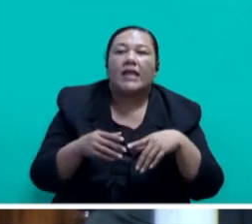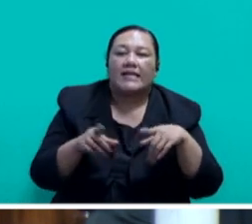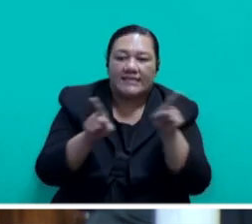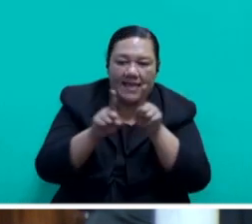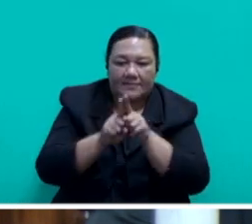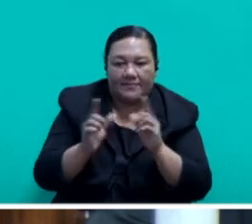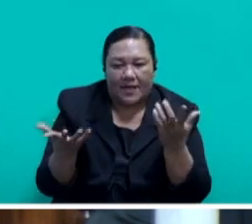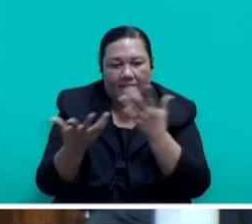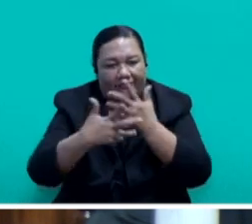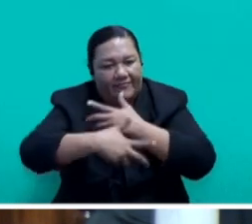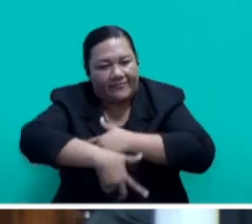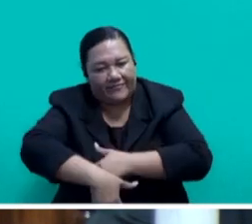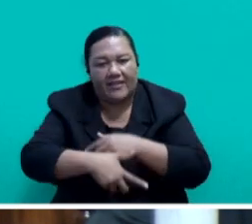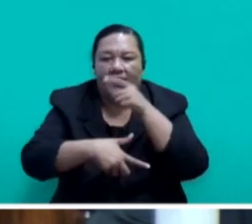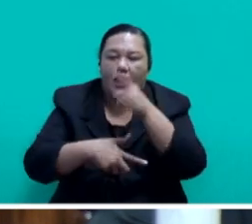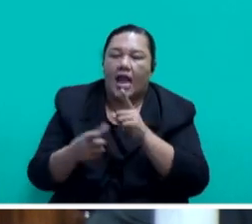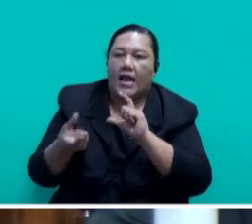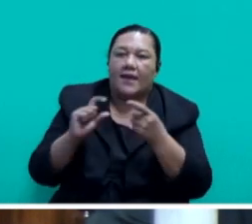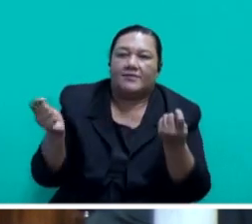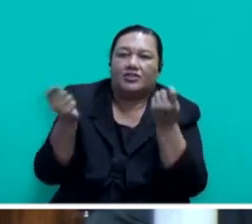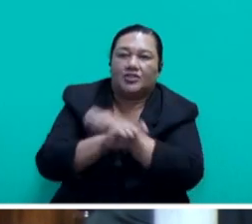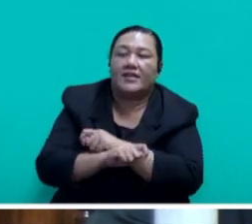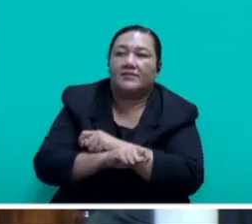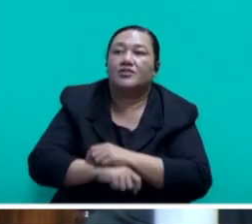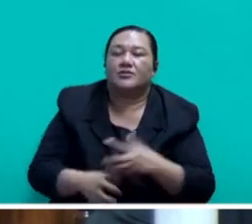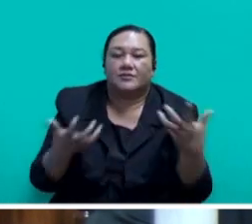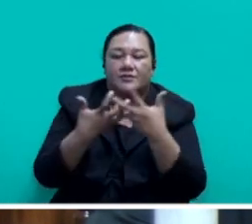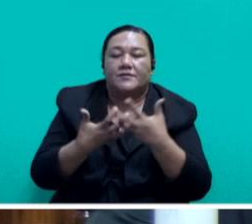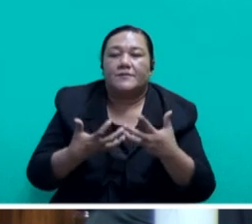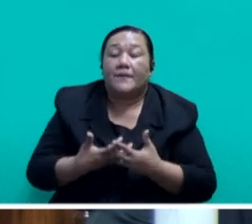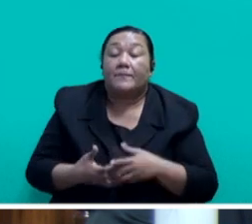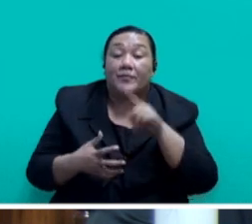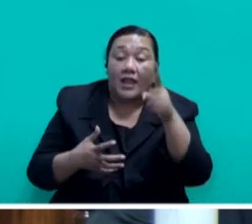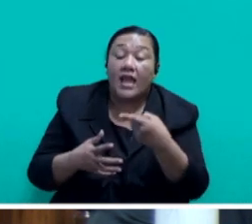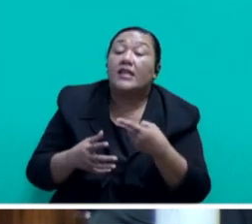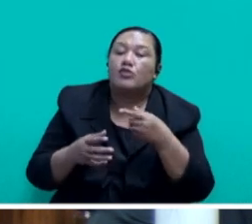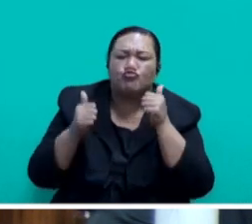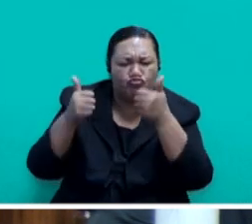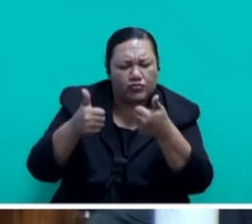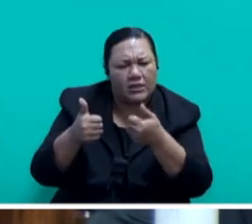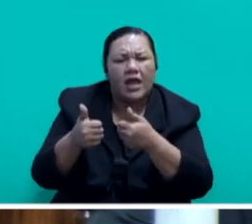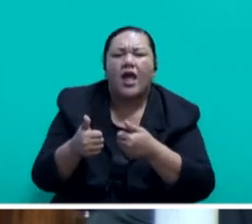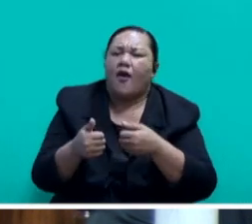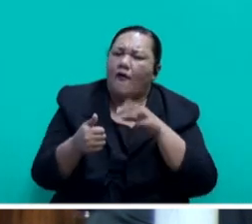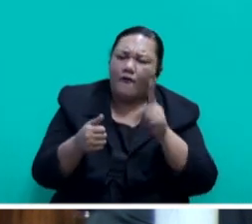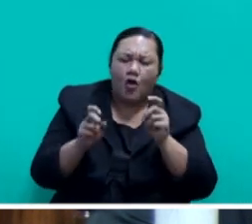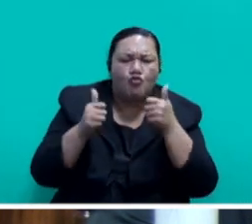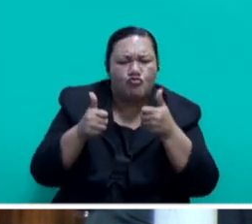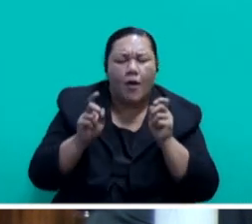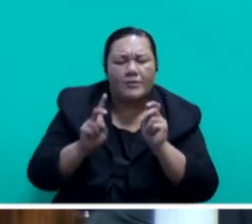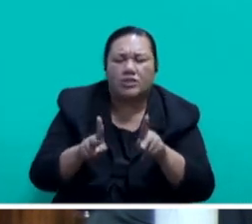adaptation. These initiatives will create a solid foundation for economic growth and provide opportunities for both